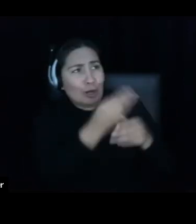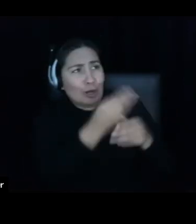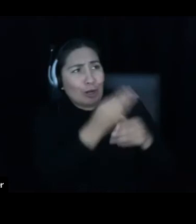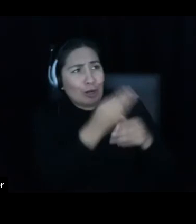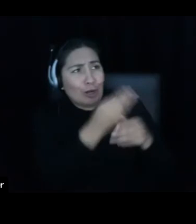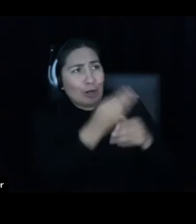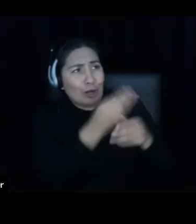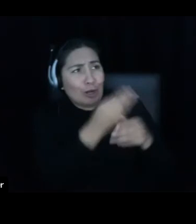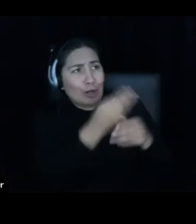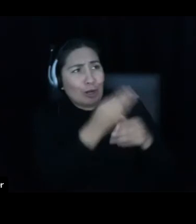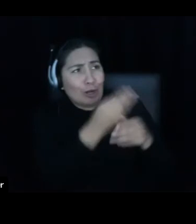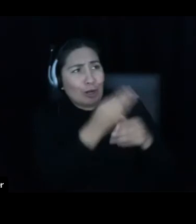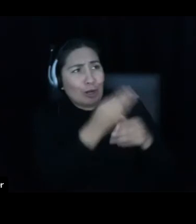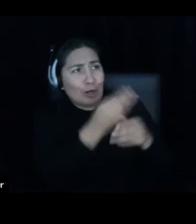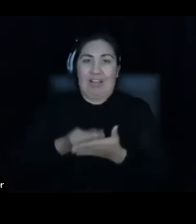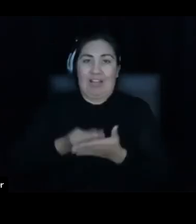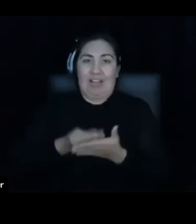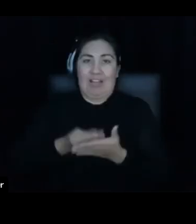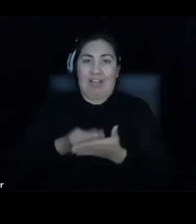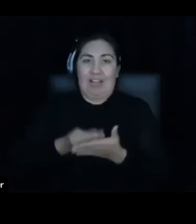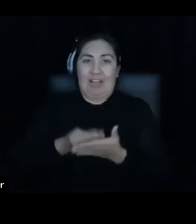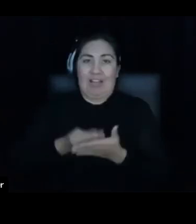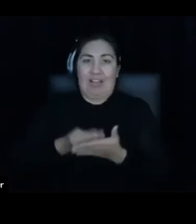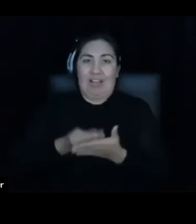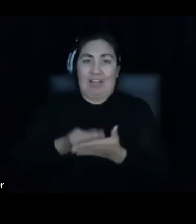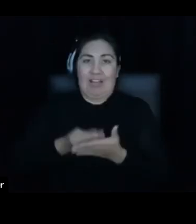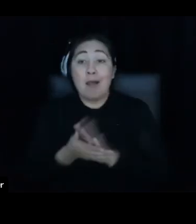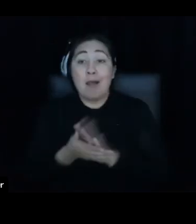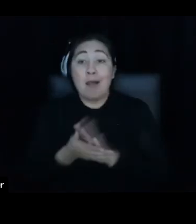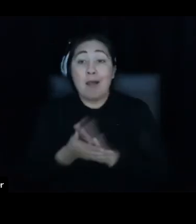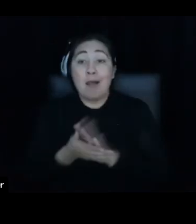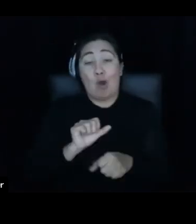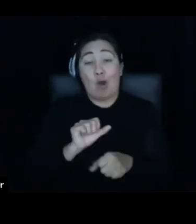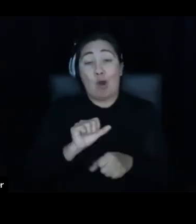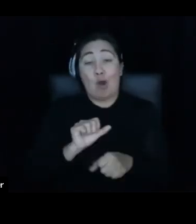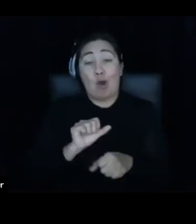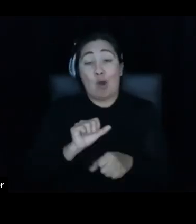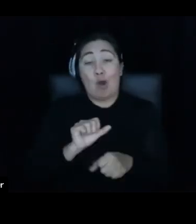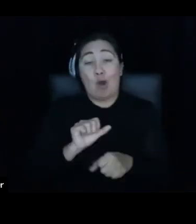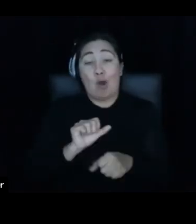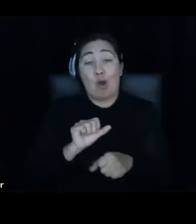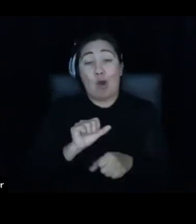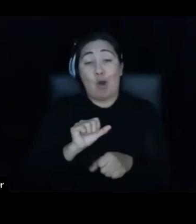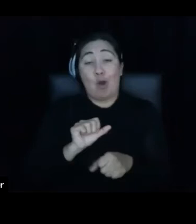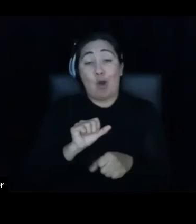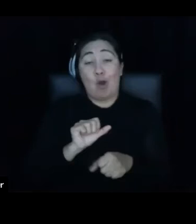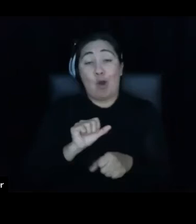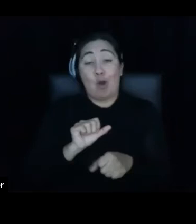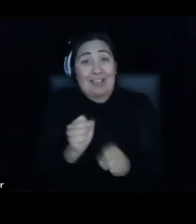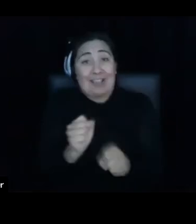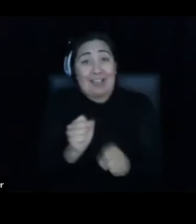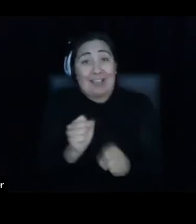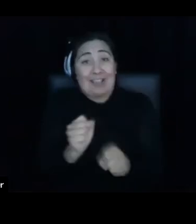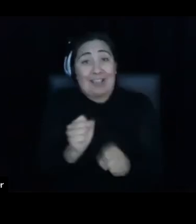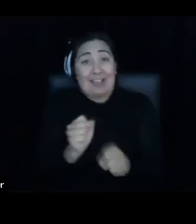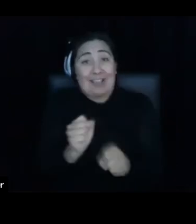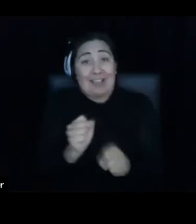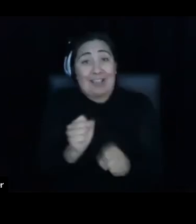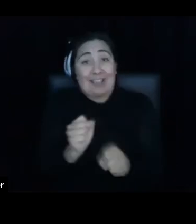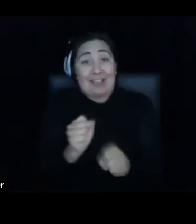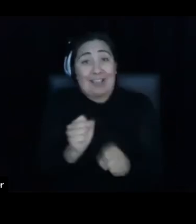being working class with a safety net in my 20s to being now middle class